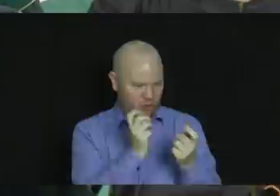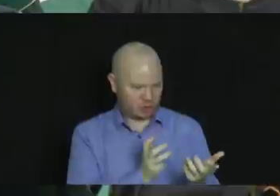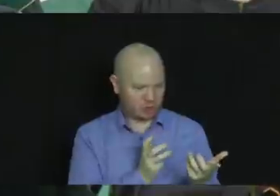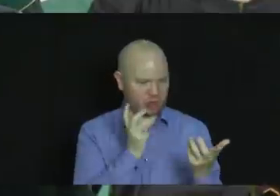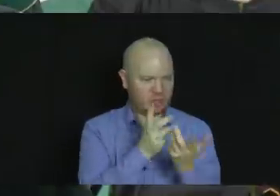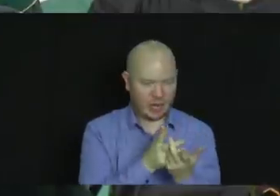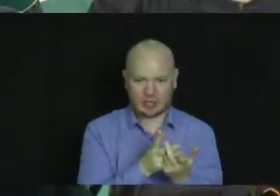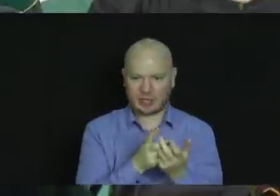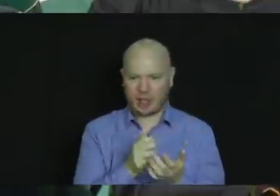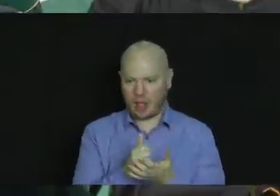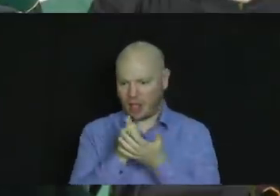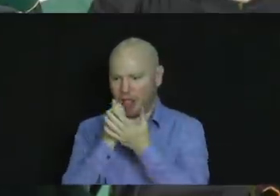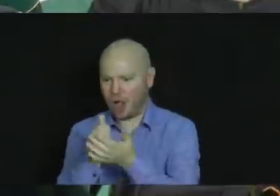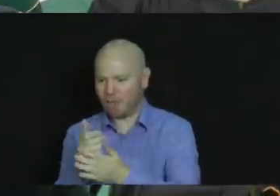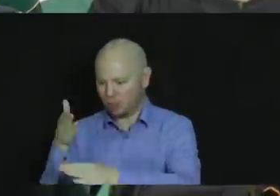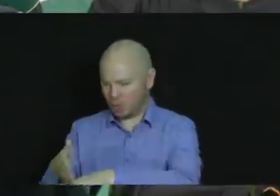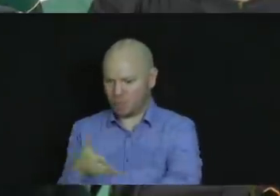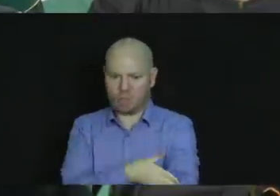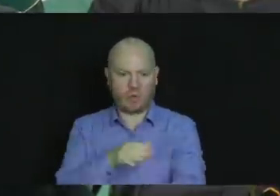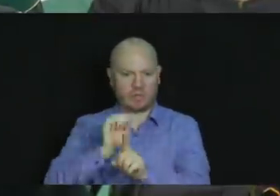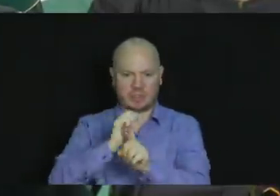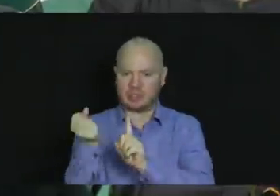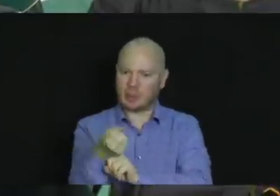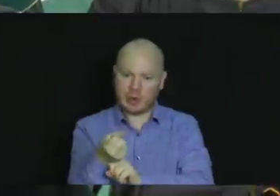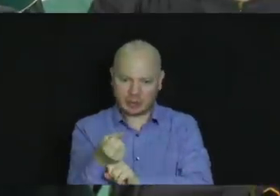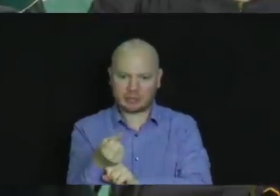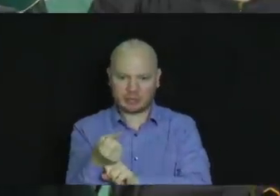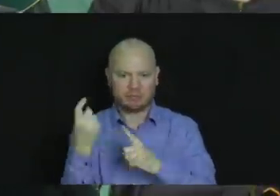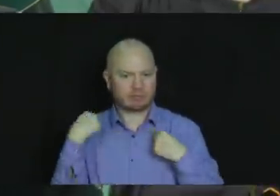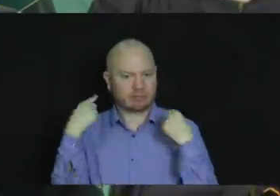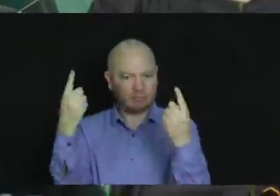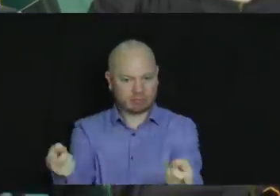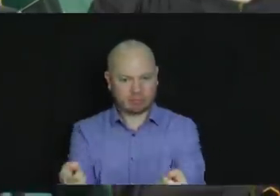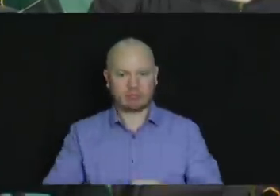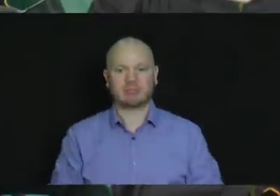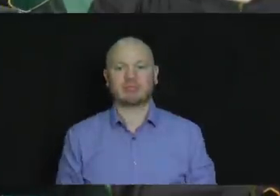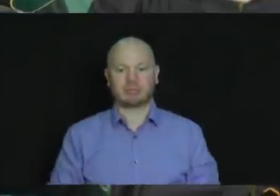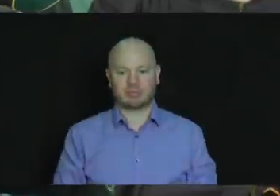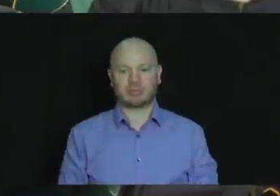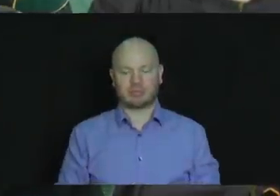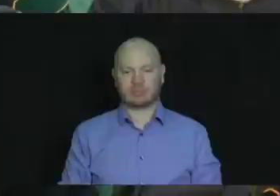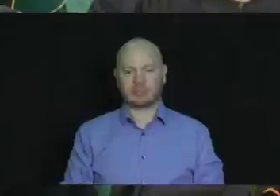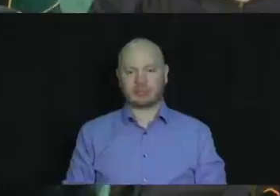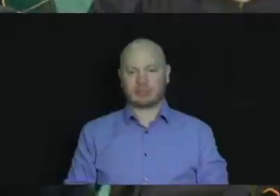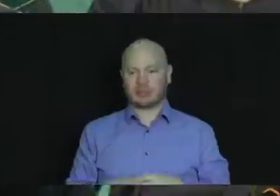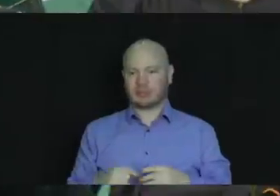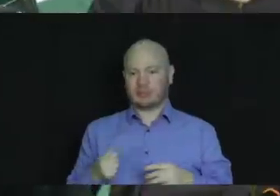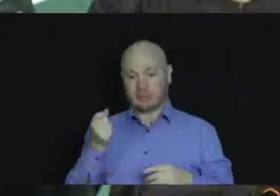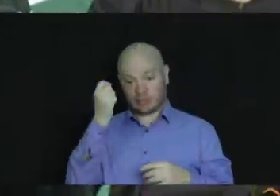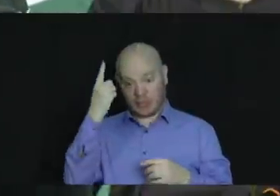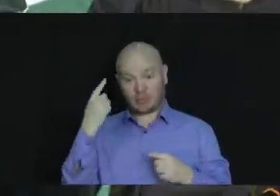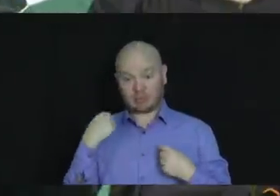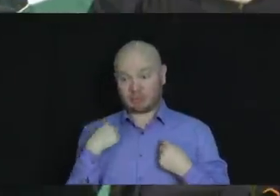ways never thought possible. Along the way, we've discovered that there are heroes among